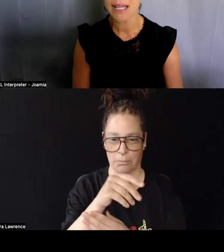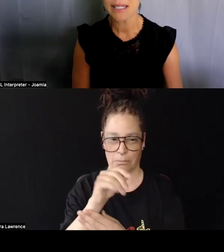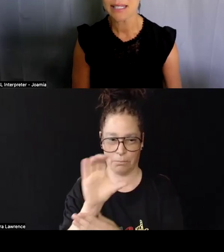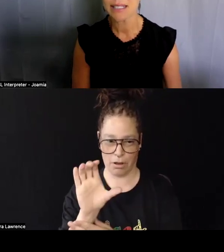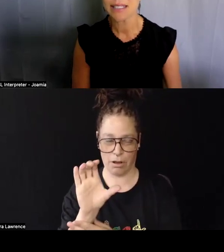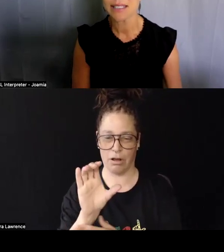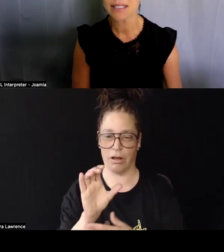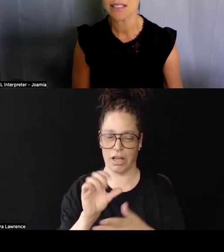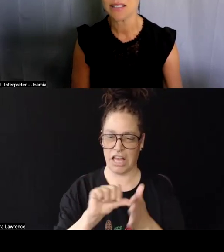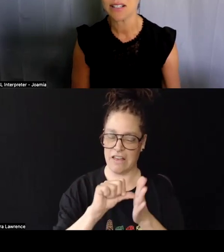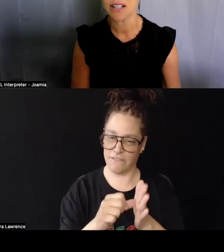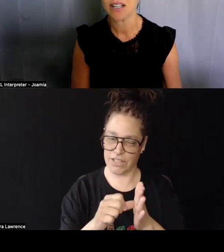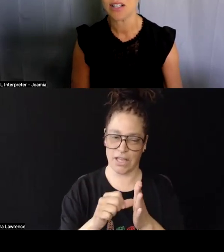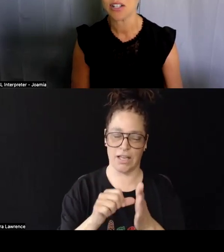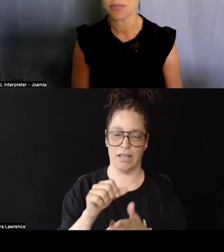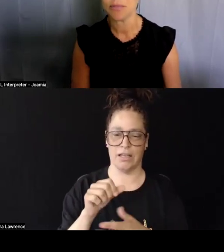Black